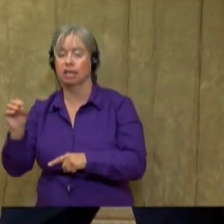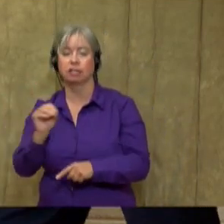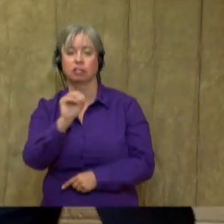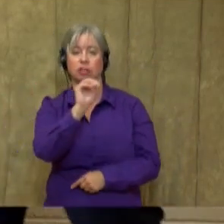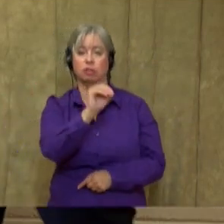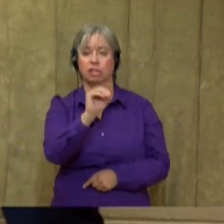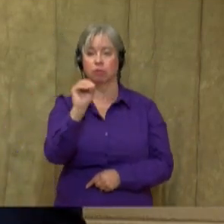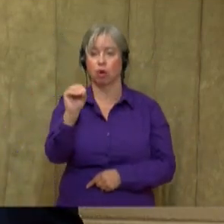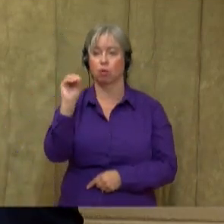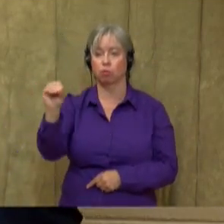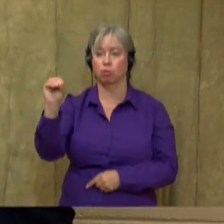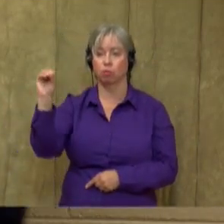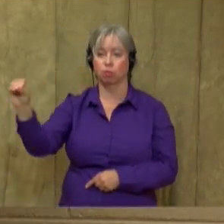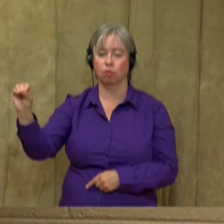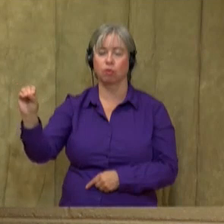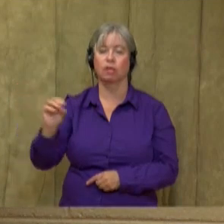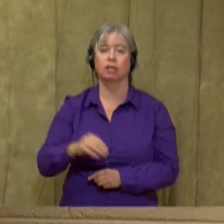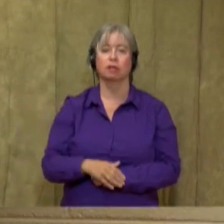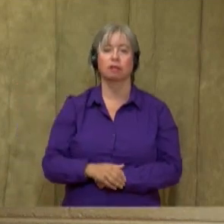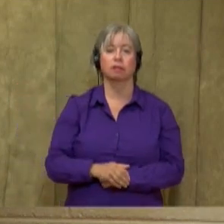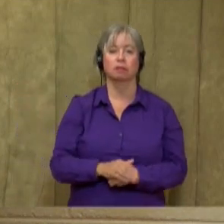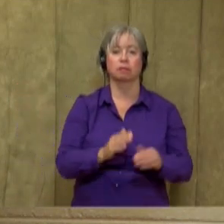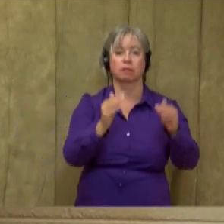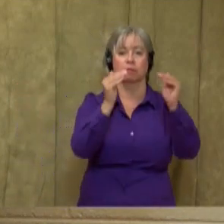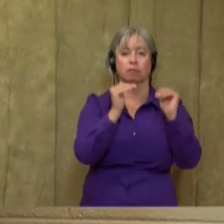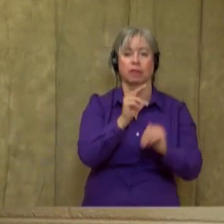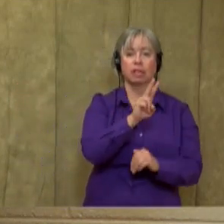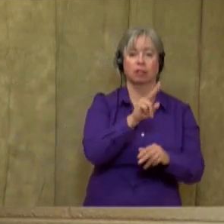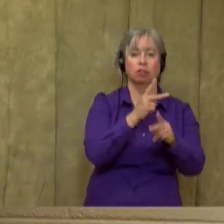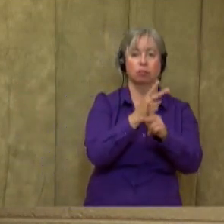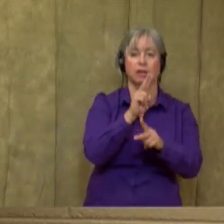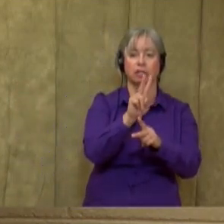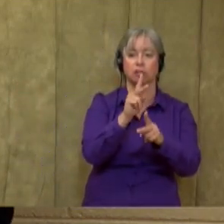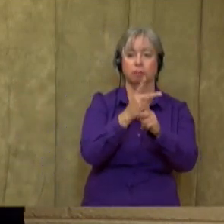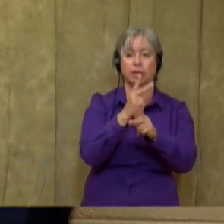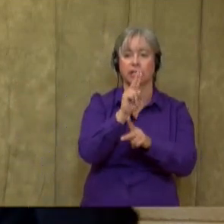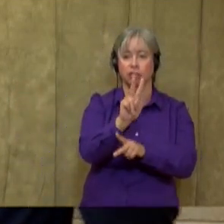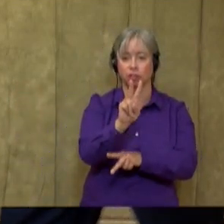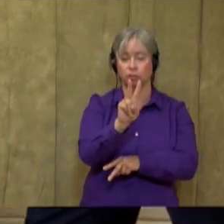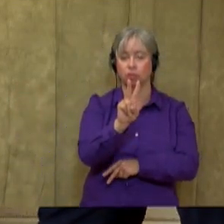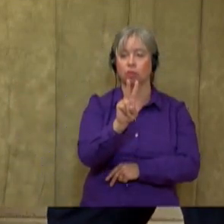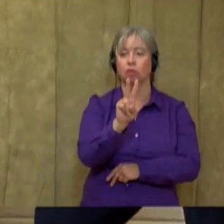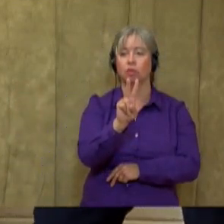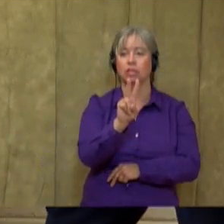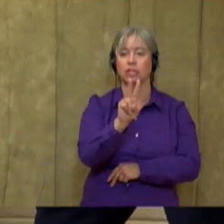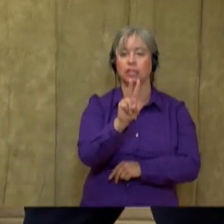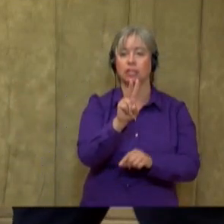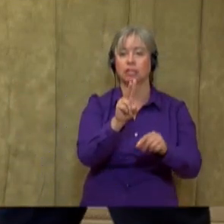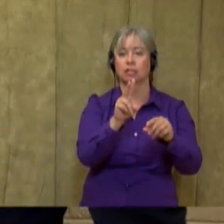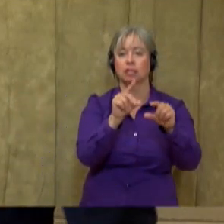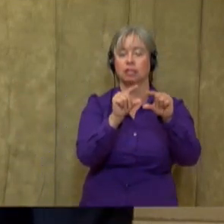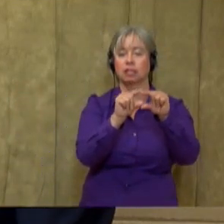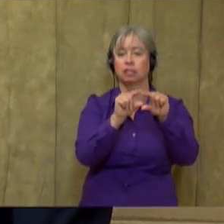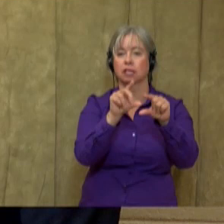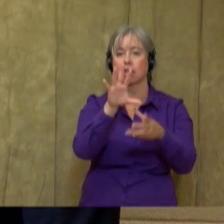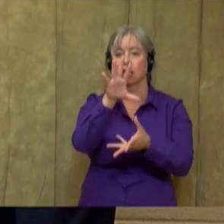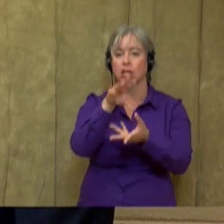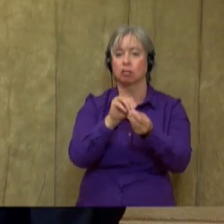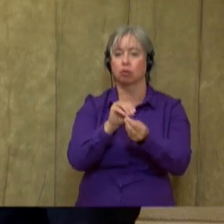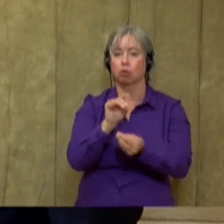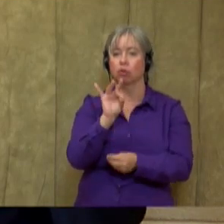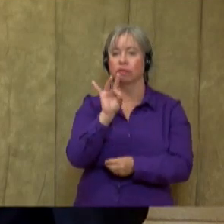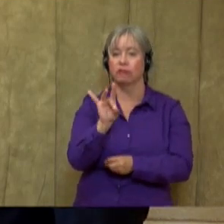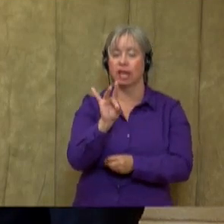this in with zeros. The 2 by 2 by 2 case that we looked at previously on that last slide has a total of 8